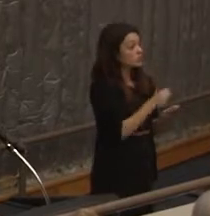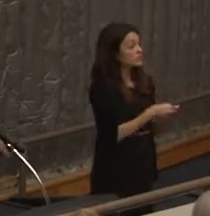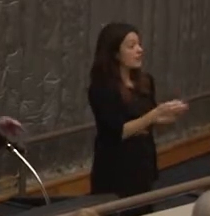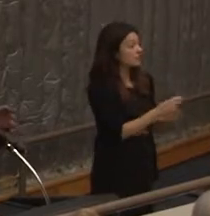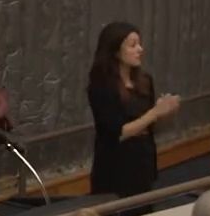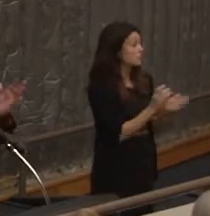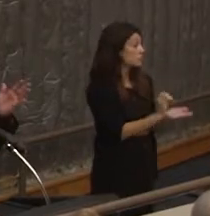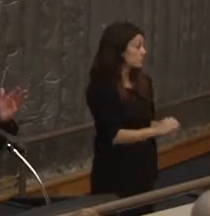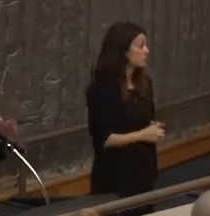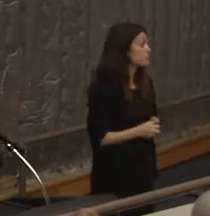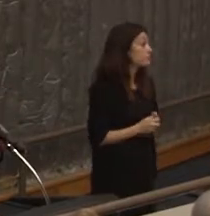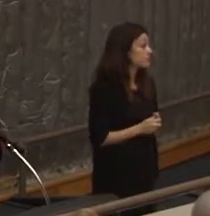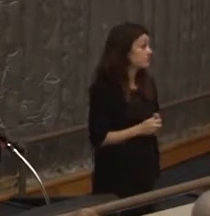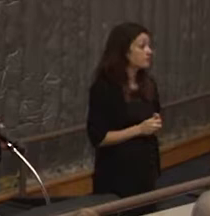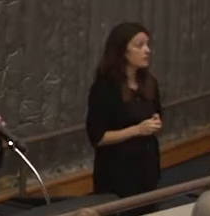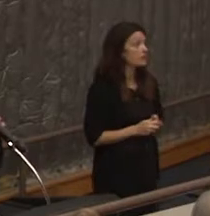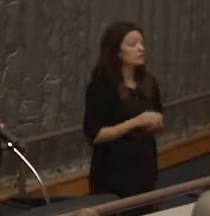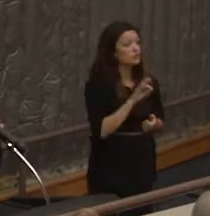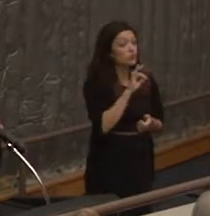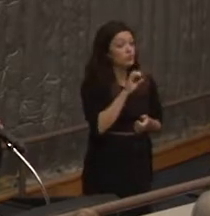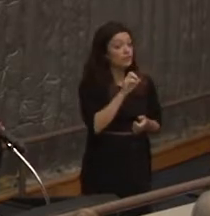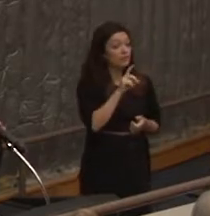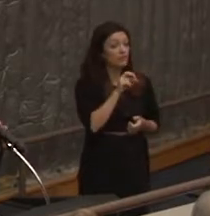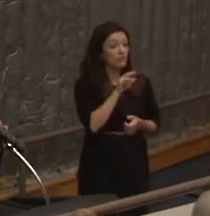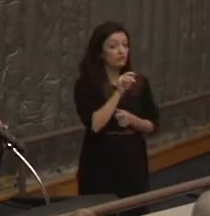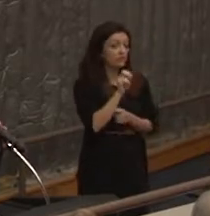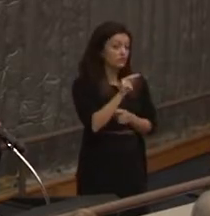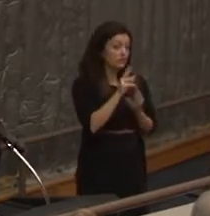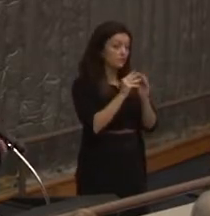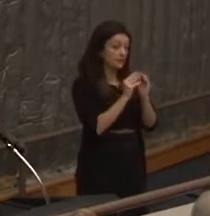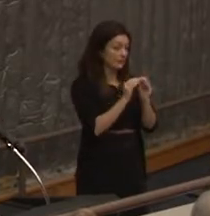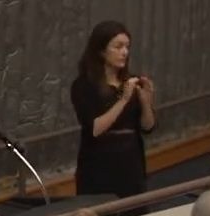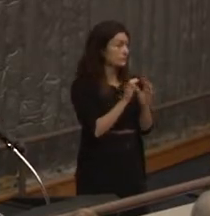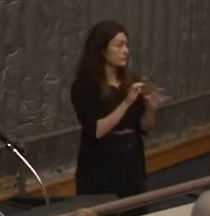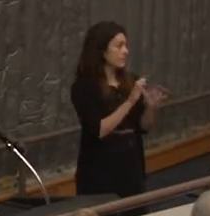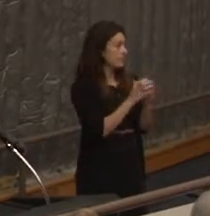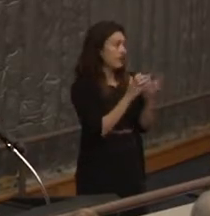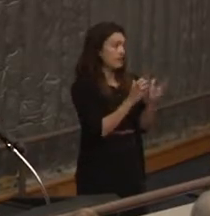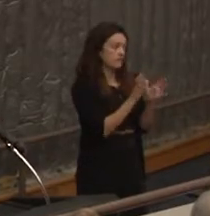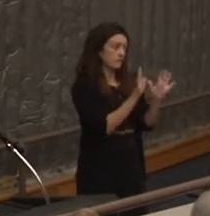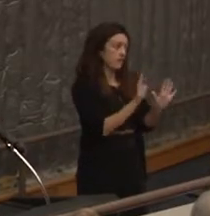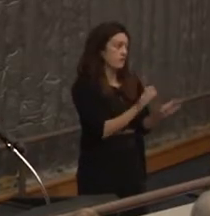the Federation Committee does a lot of good work.